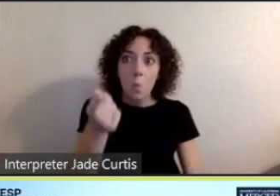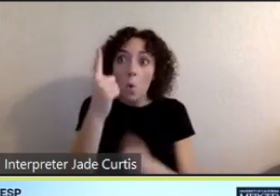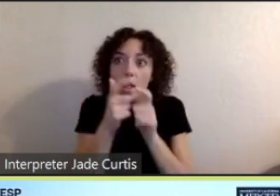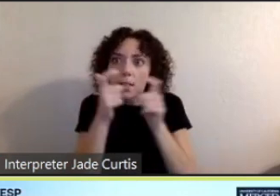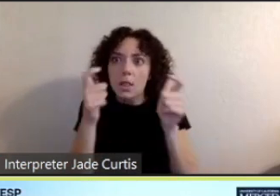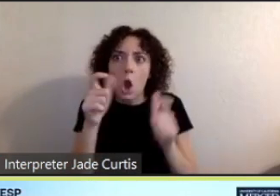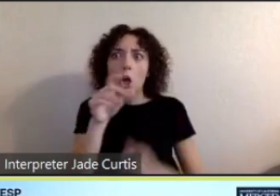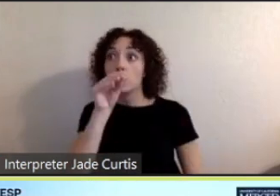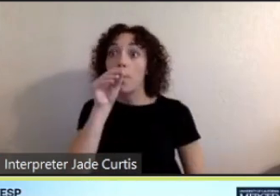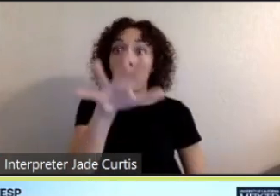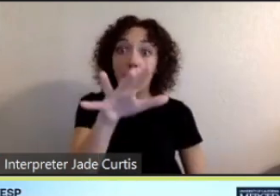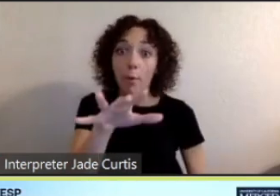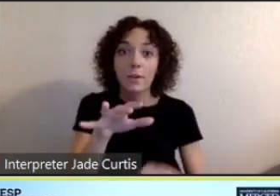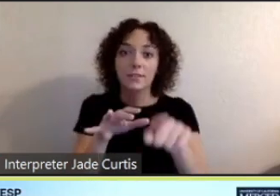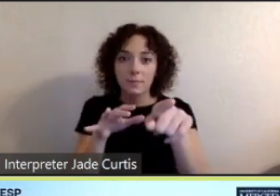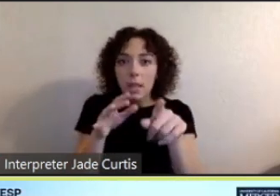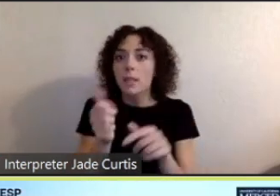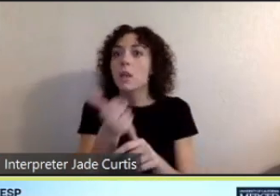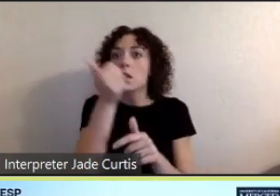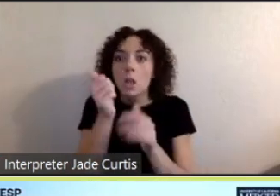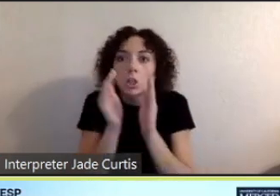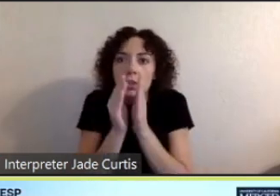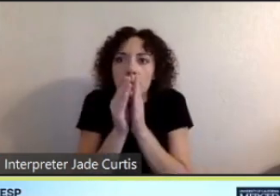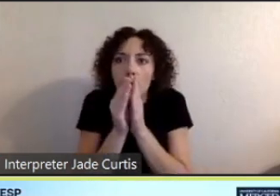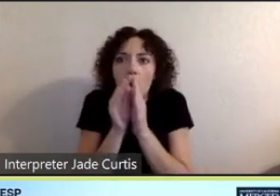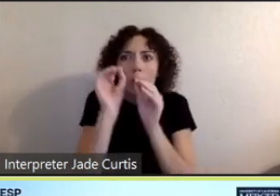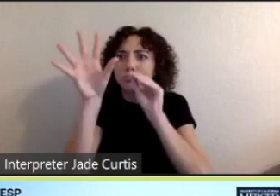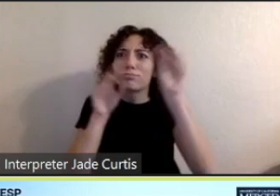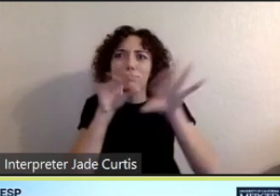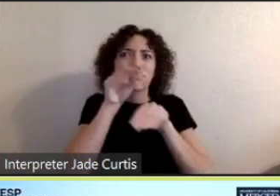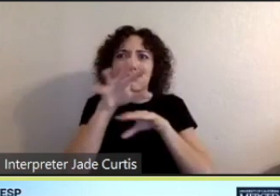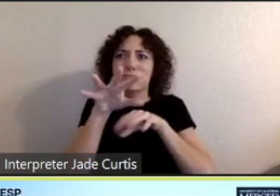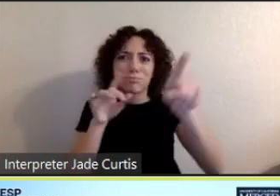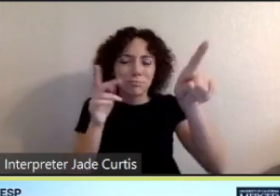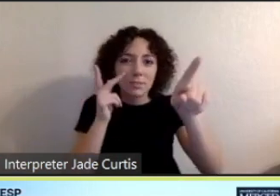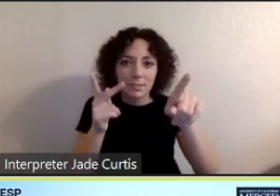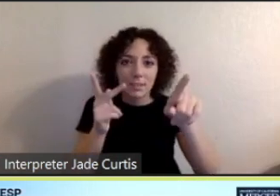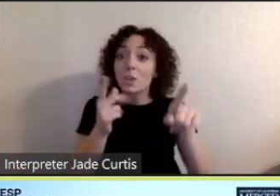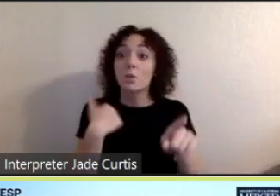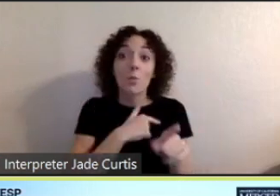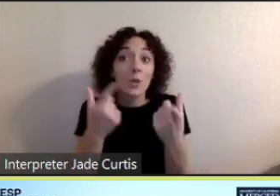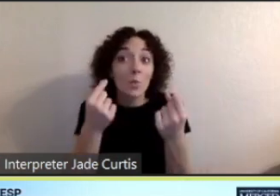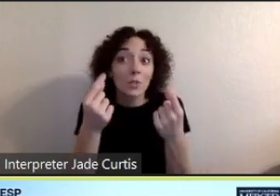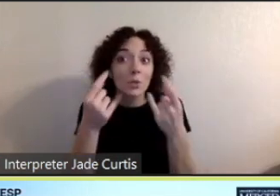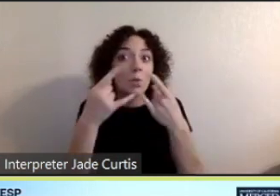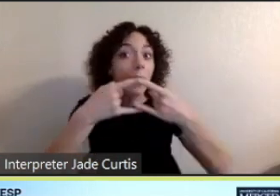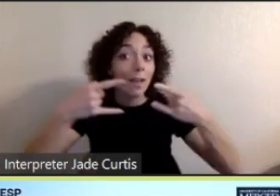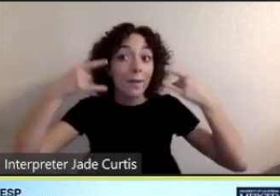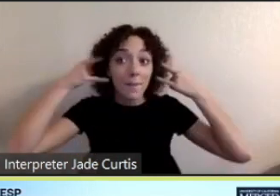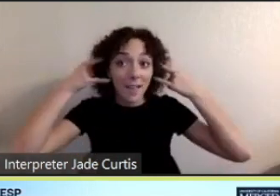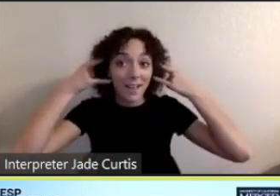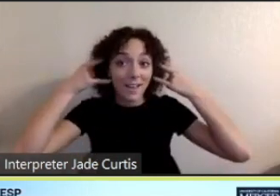200 aerosols, those little red dots. And what we're going to do is we're going to put a mask on her. Next.